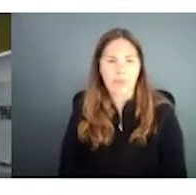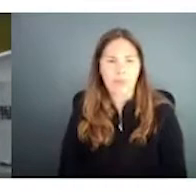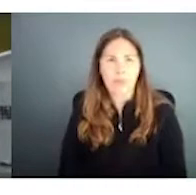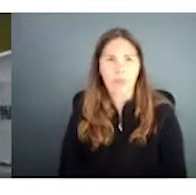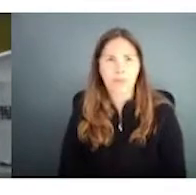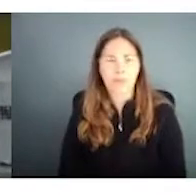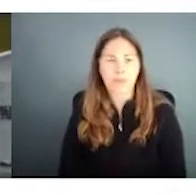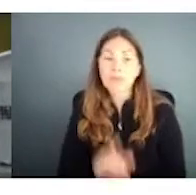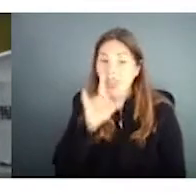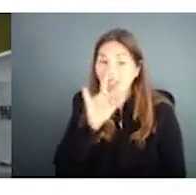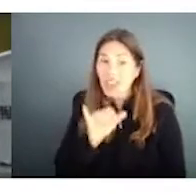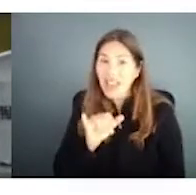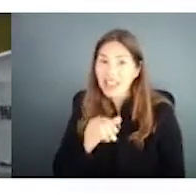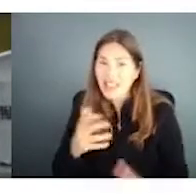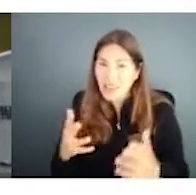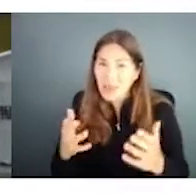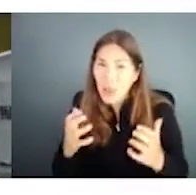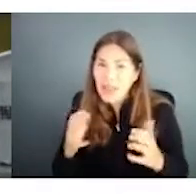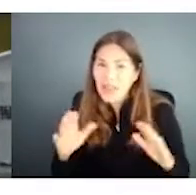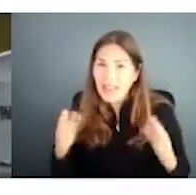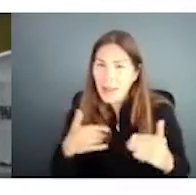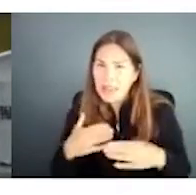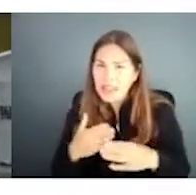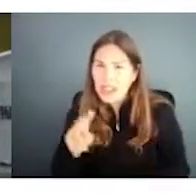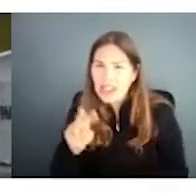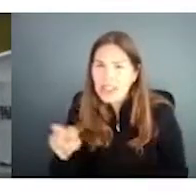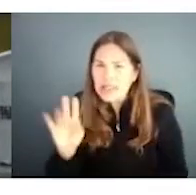It looks like it wants to let me share.